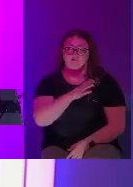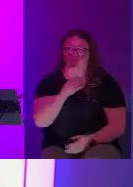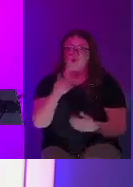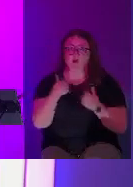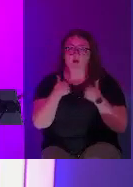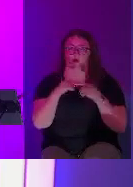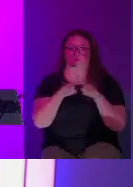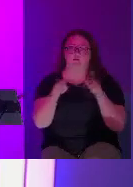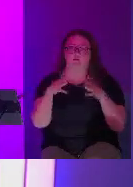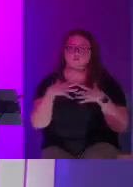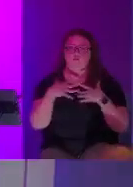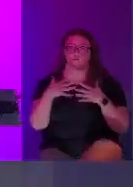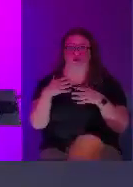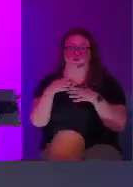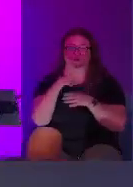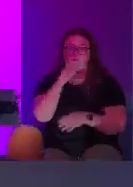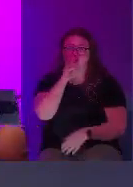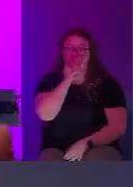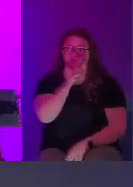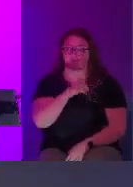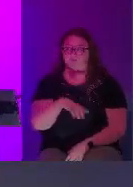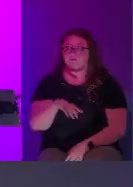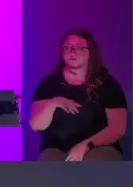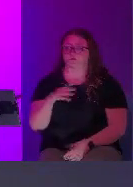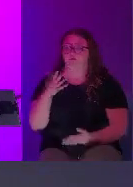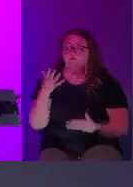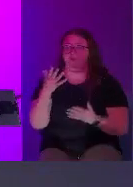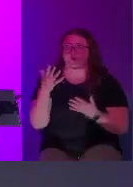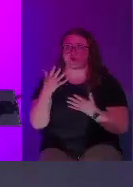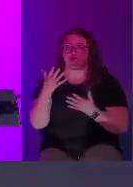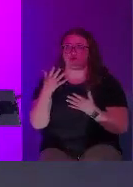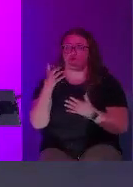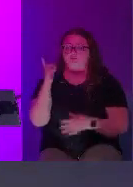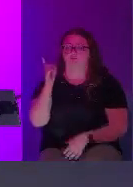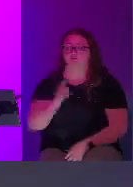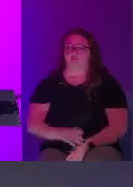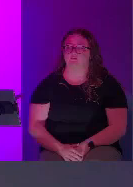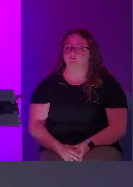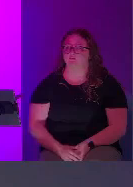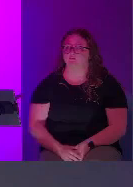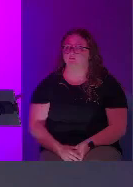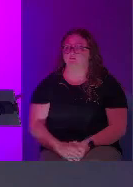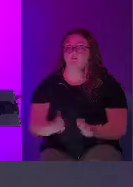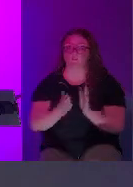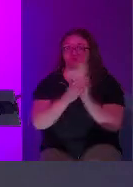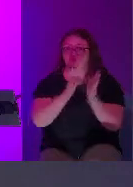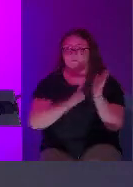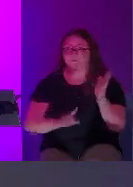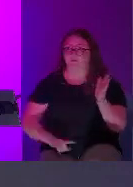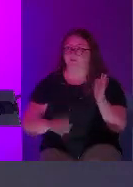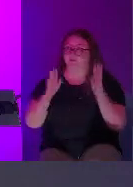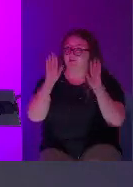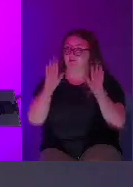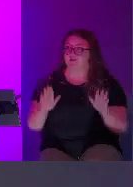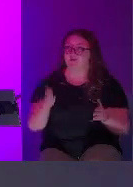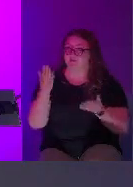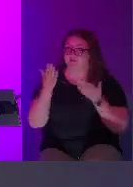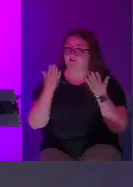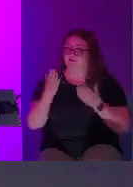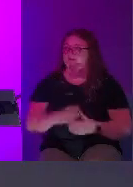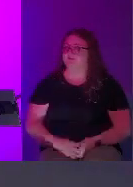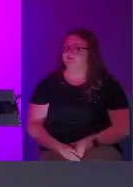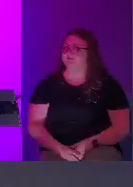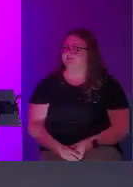breath in his nostrils. Of what account is he? Praise the Lord. What a great service. I